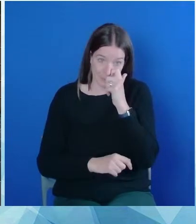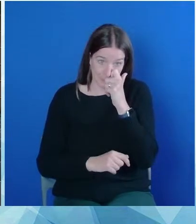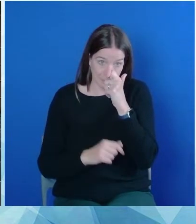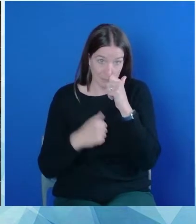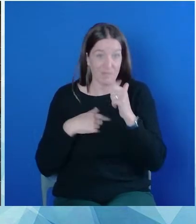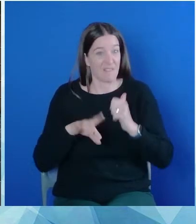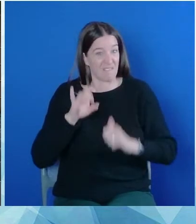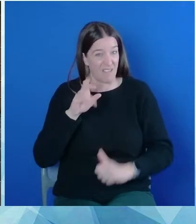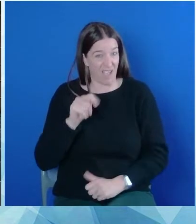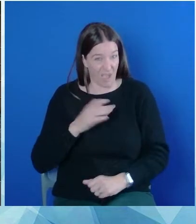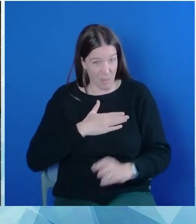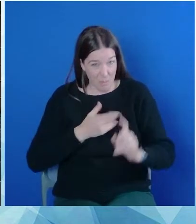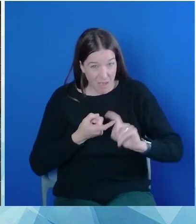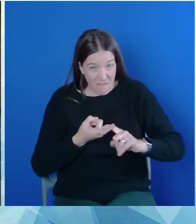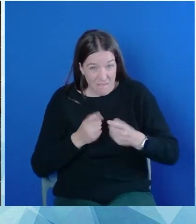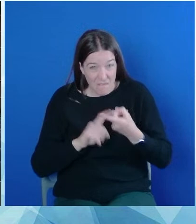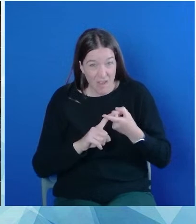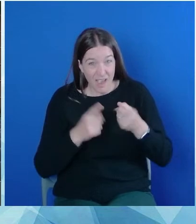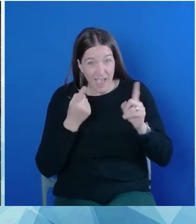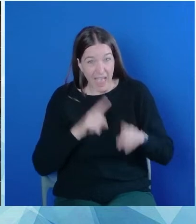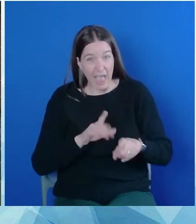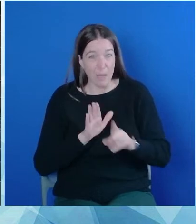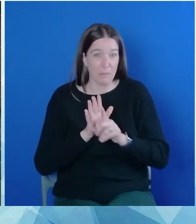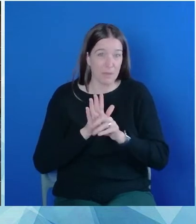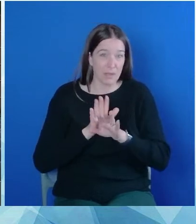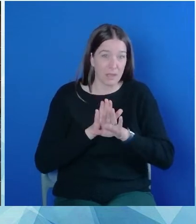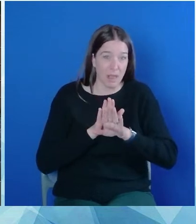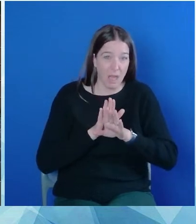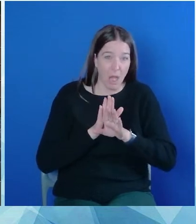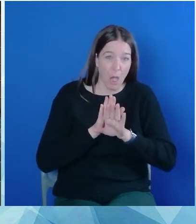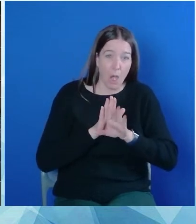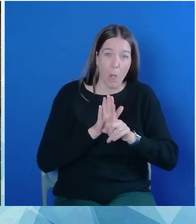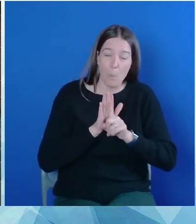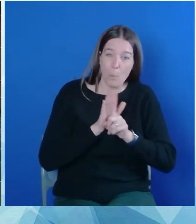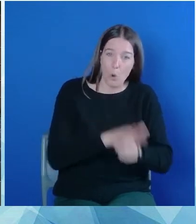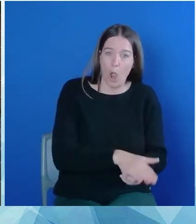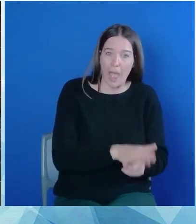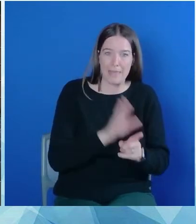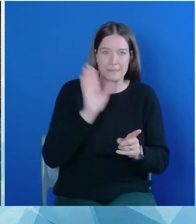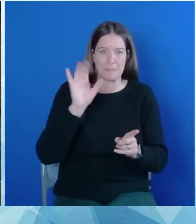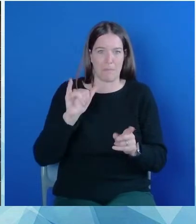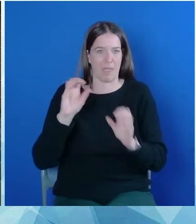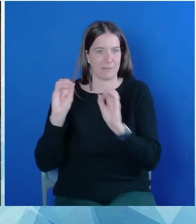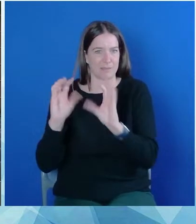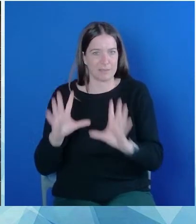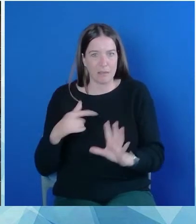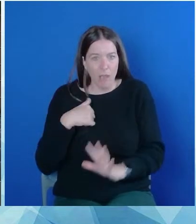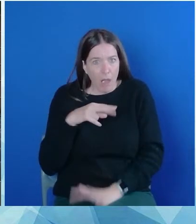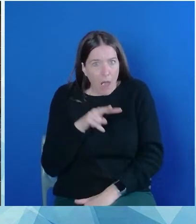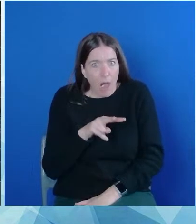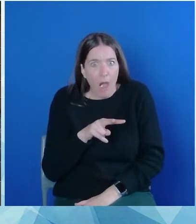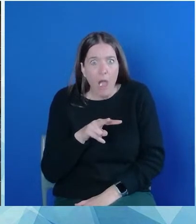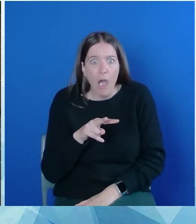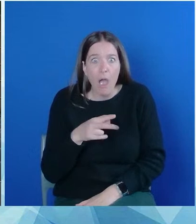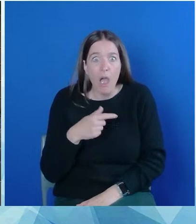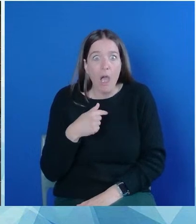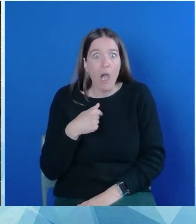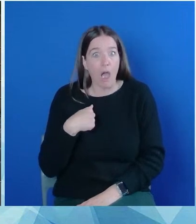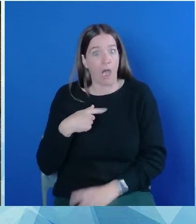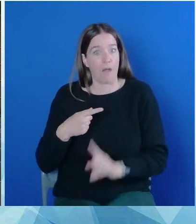friend, Caden. He was oppressed by a teacher.